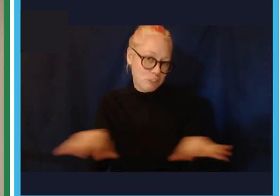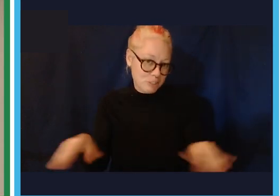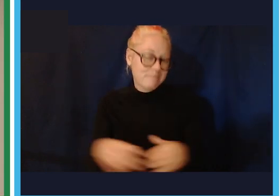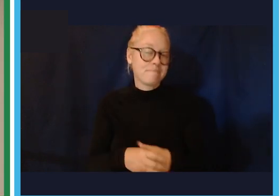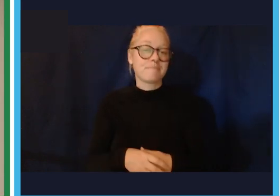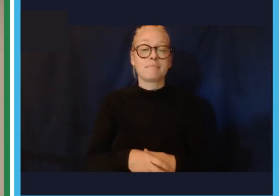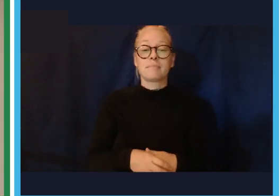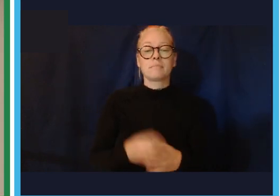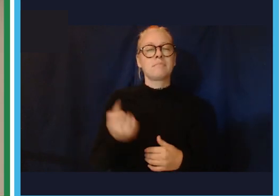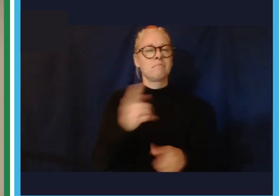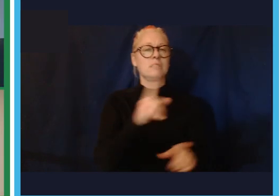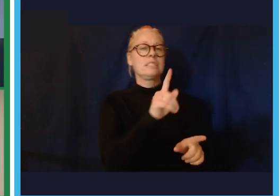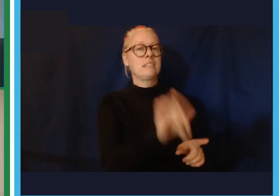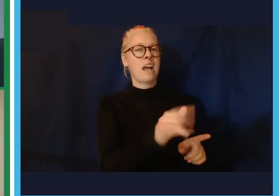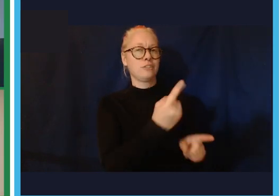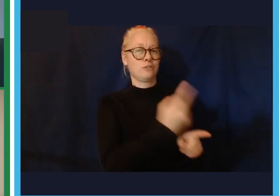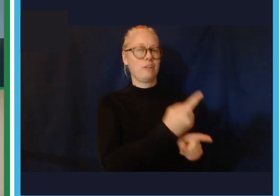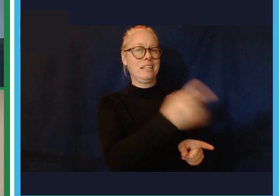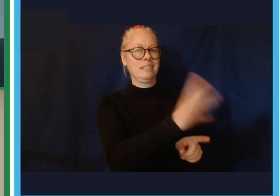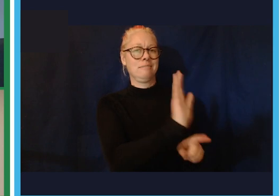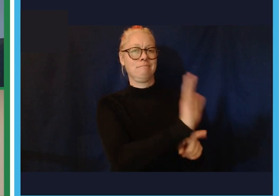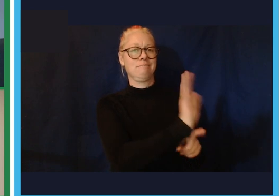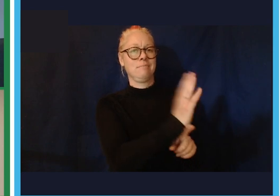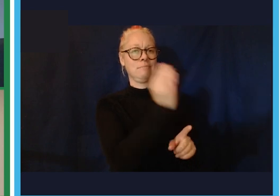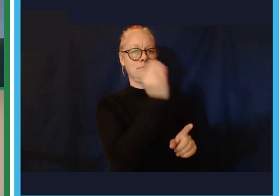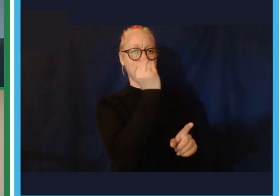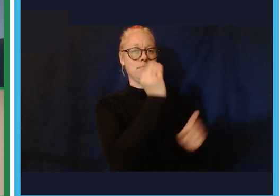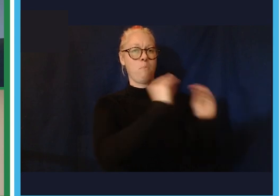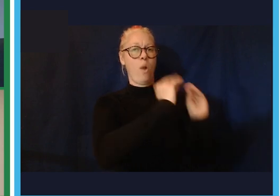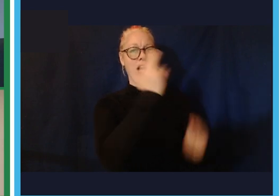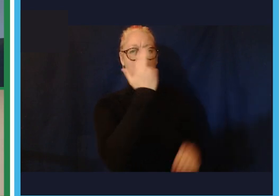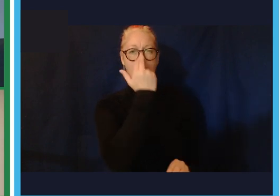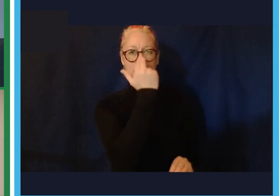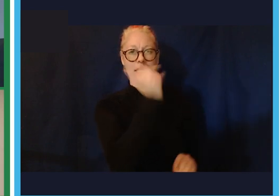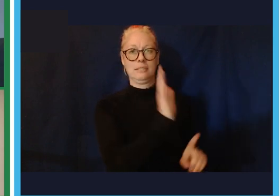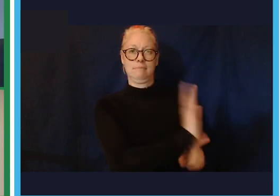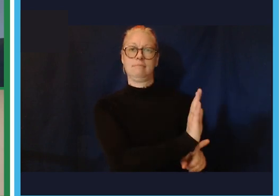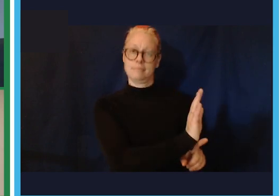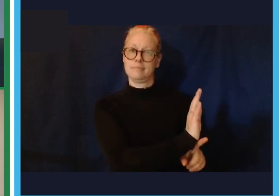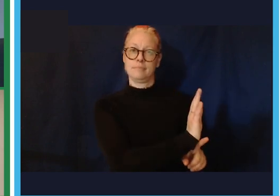My comedy is quite inappropriate for a young audience.